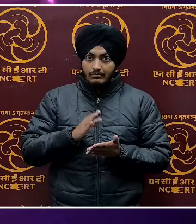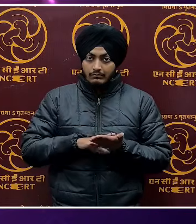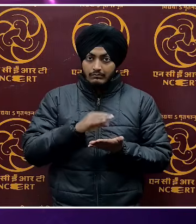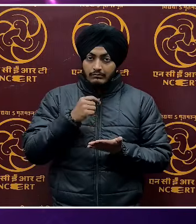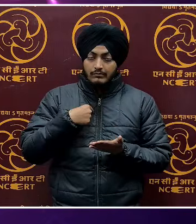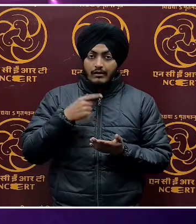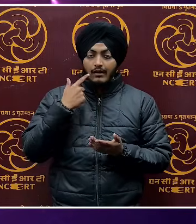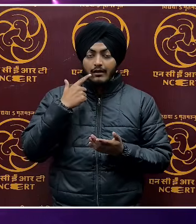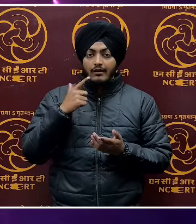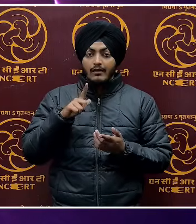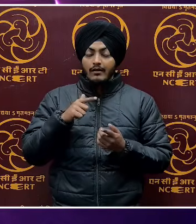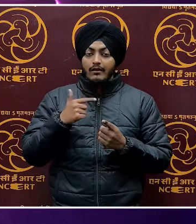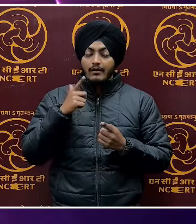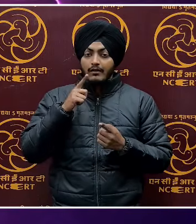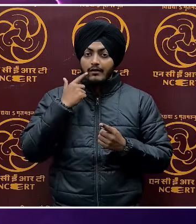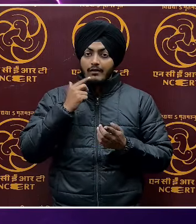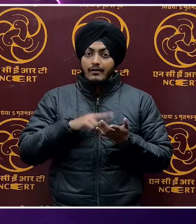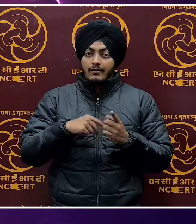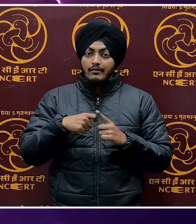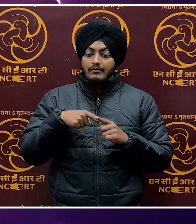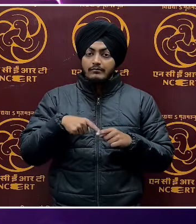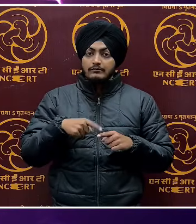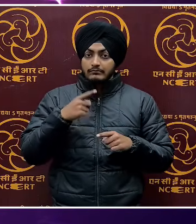on to the link that is flashing on your screen, which is